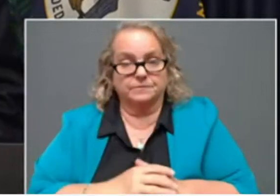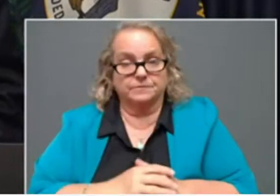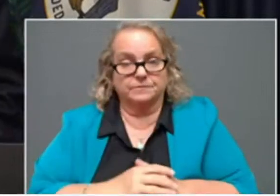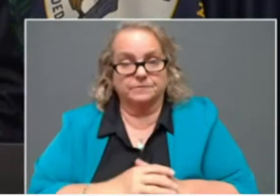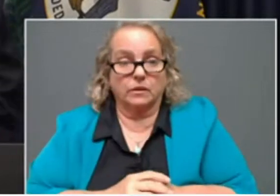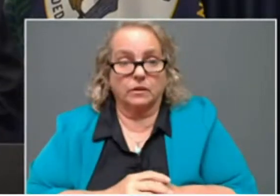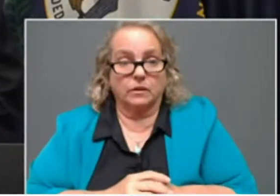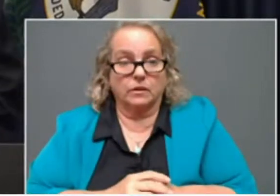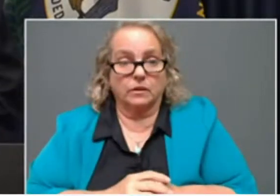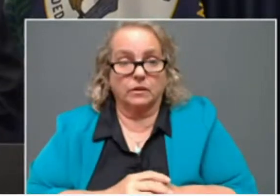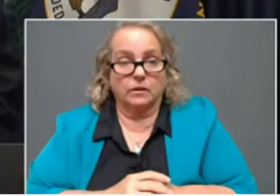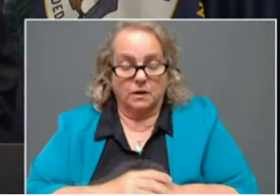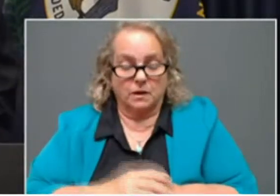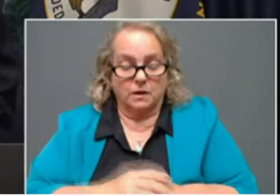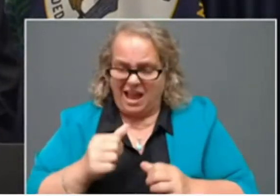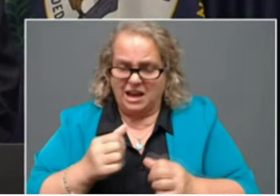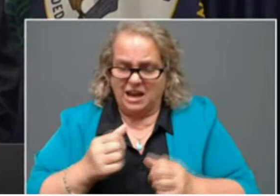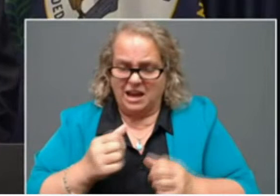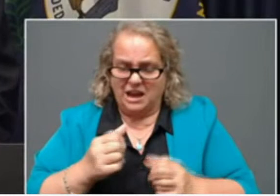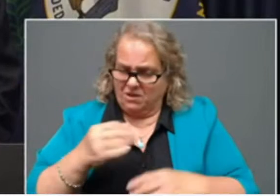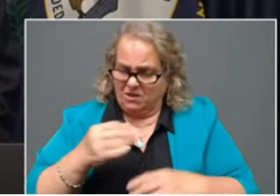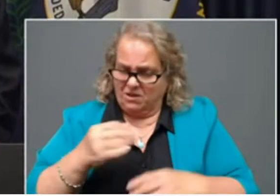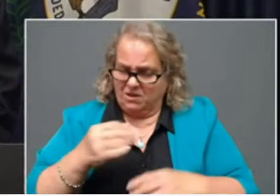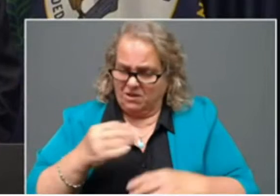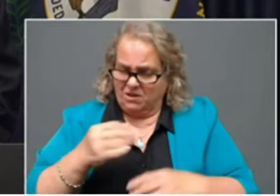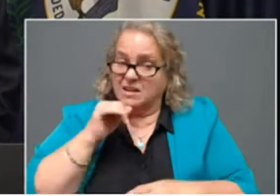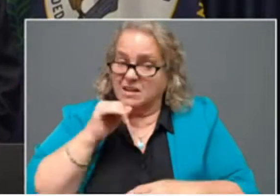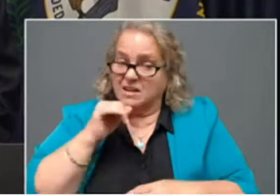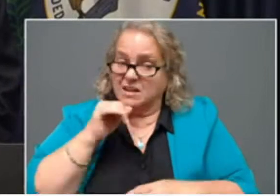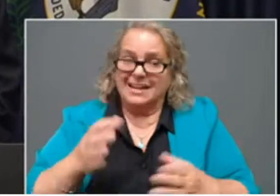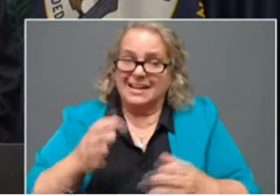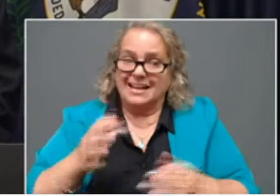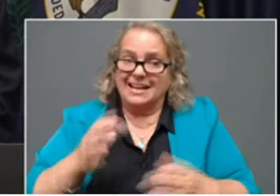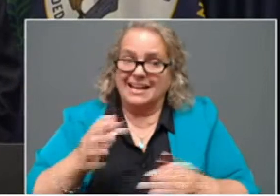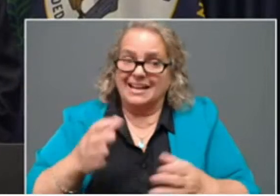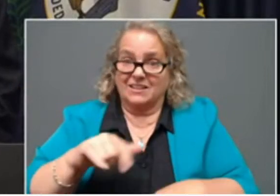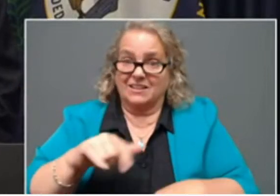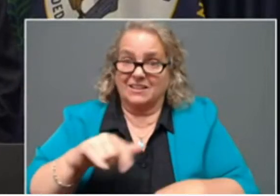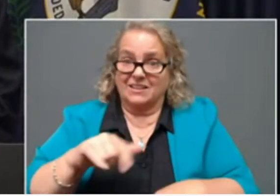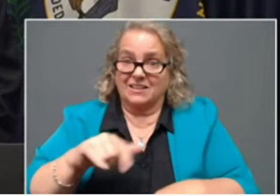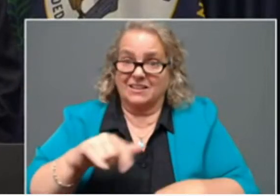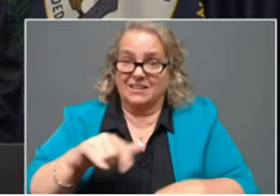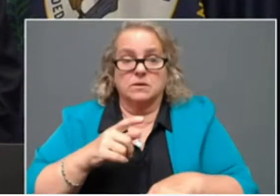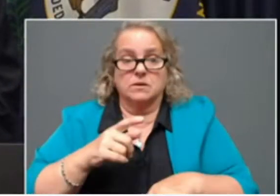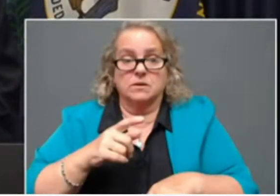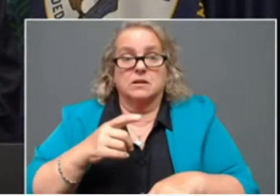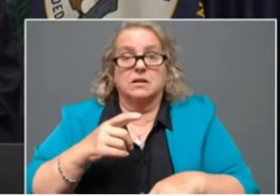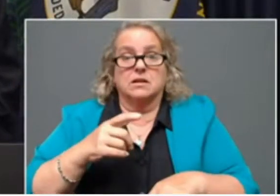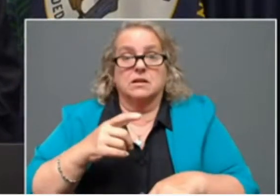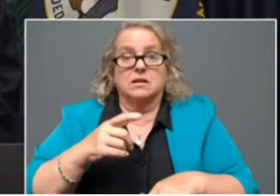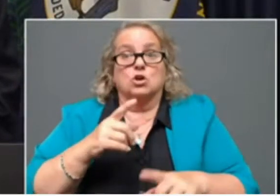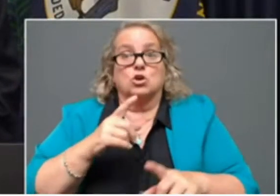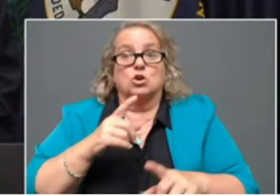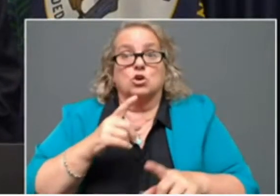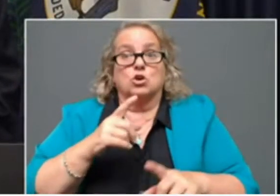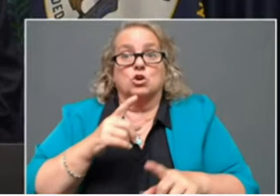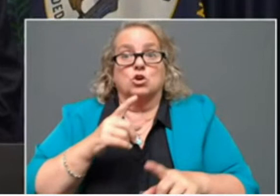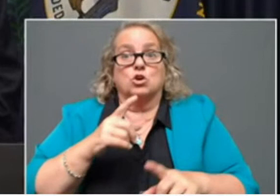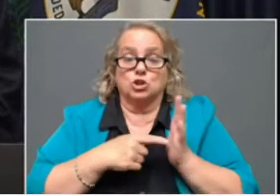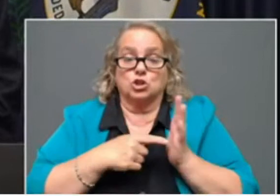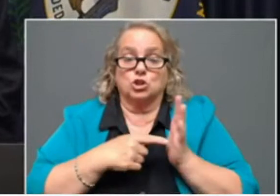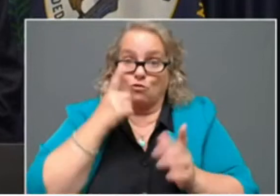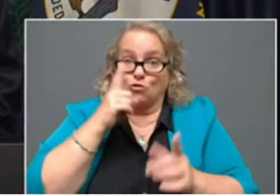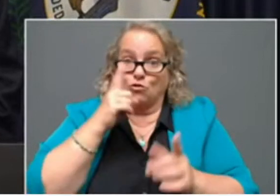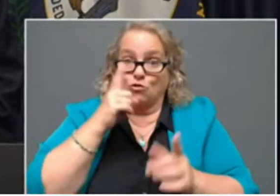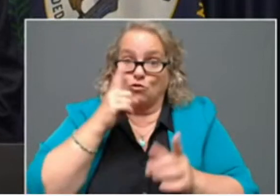lot of these cases at this time are being run through tests to see if it is the variant or not, which leads to some of the undercounts. Where are we as far as